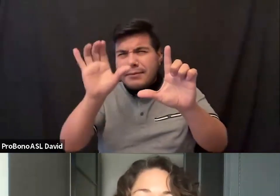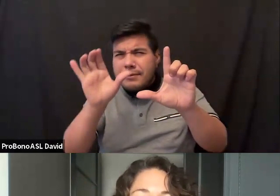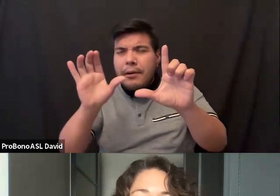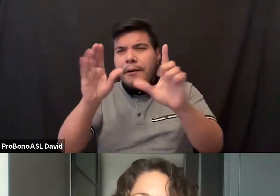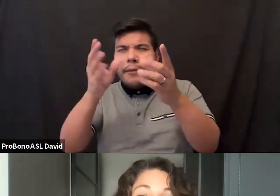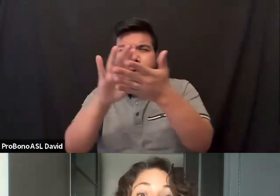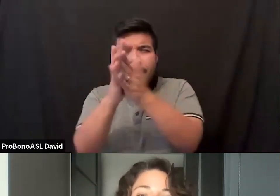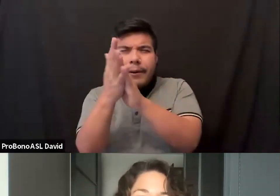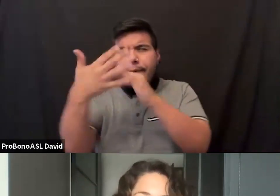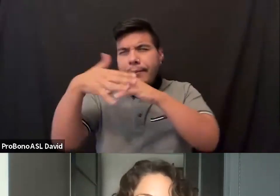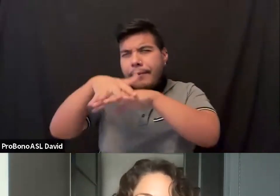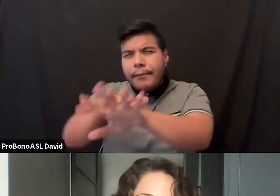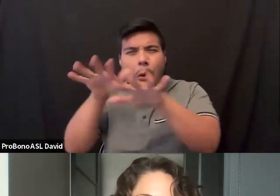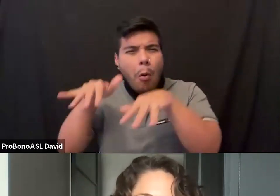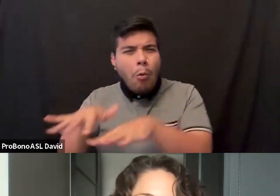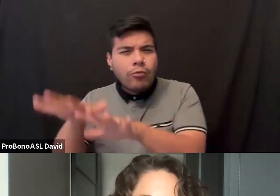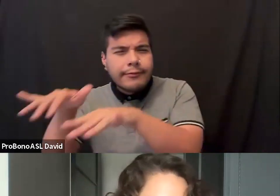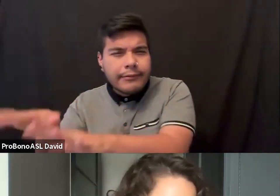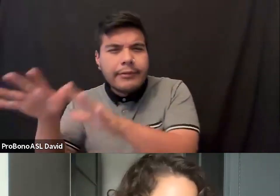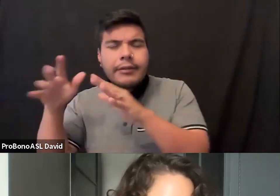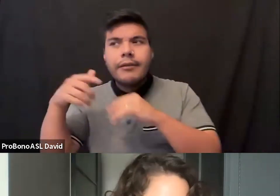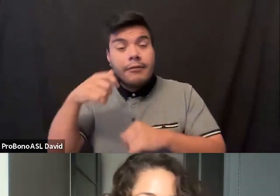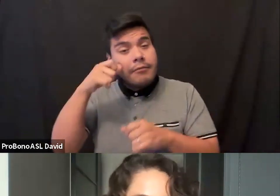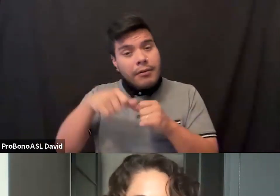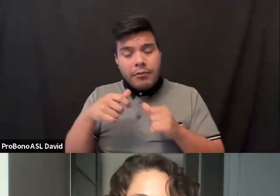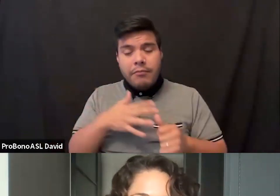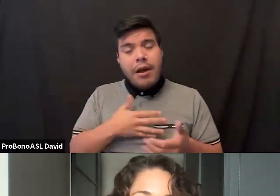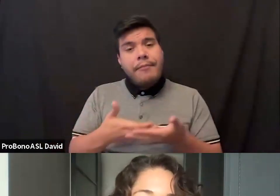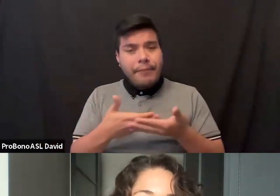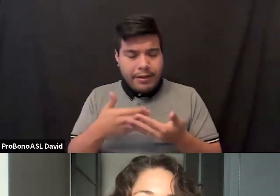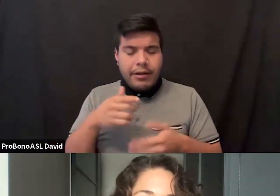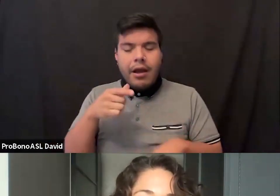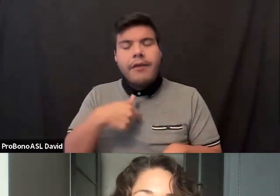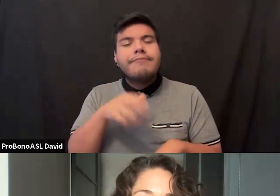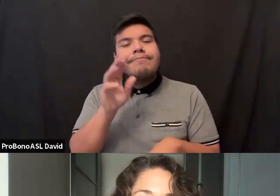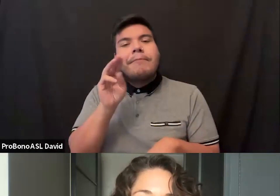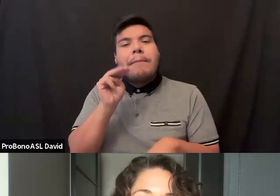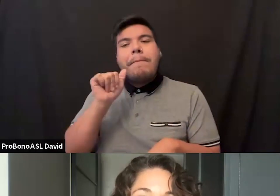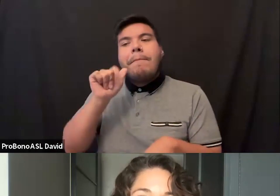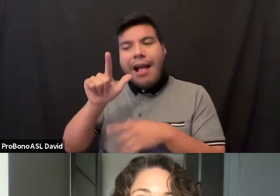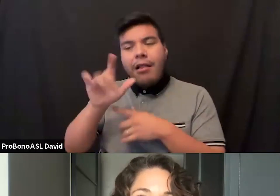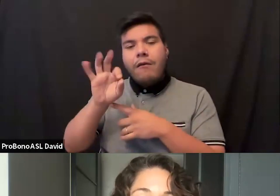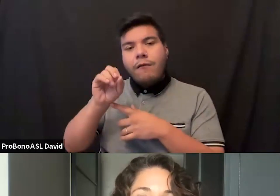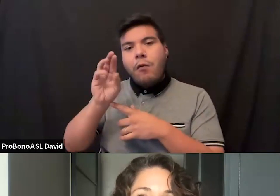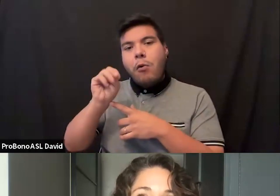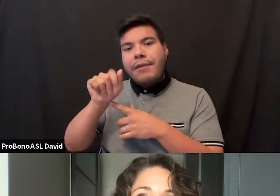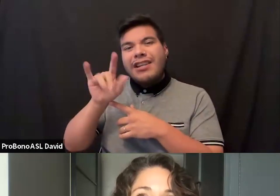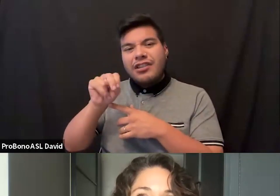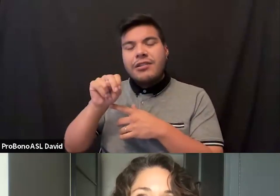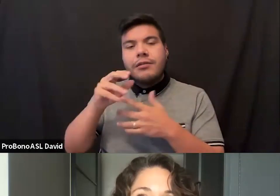brain. So I remember this dream, of course, in the very first second that I heard about the